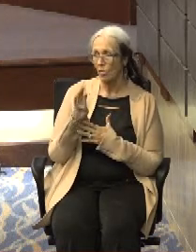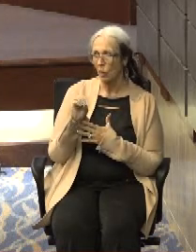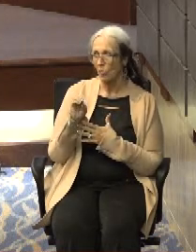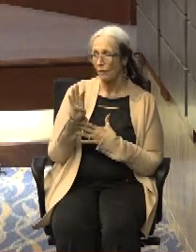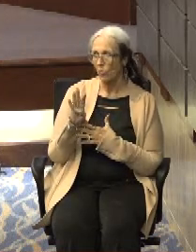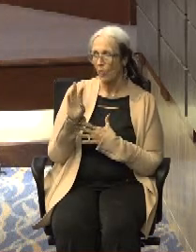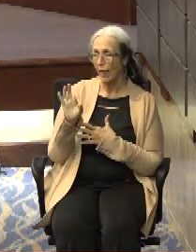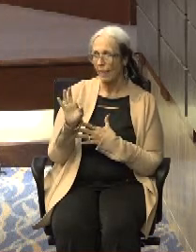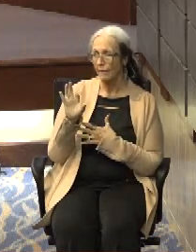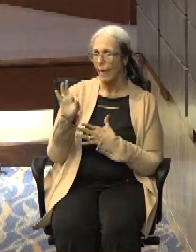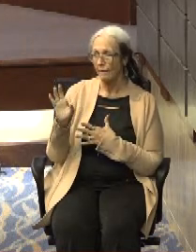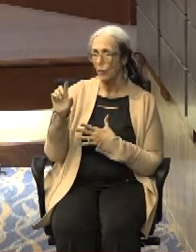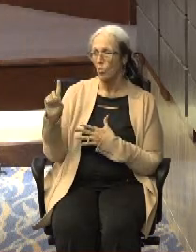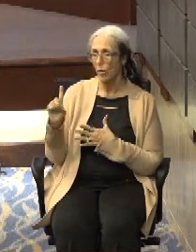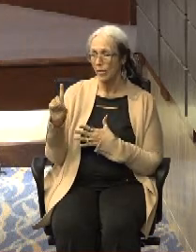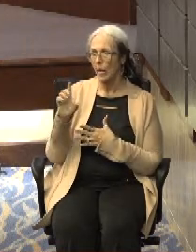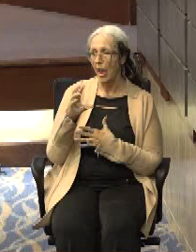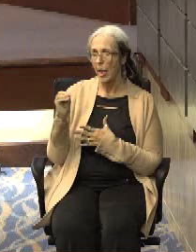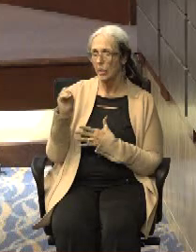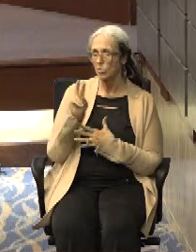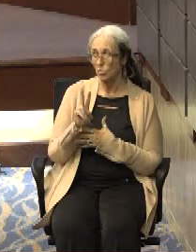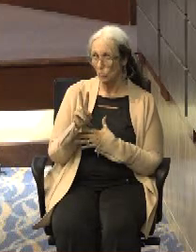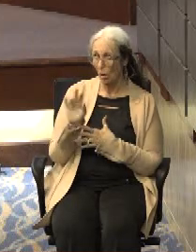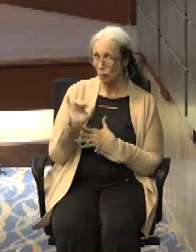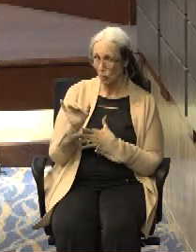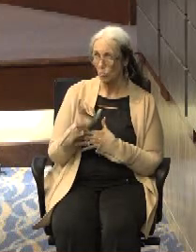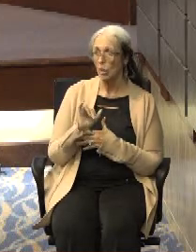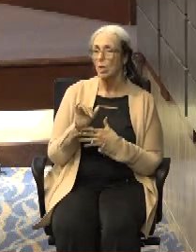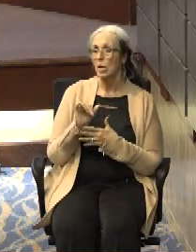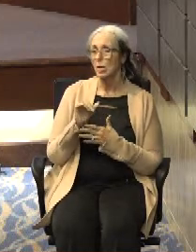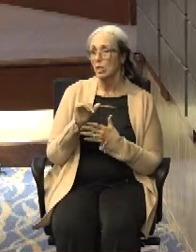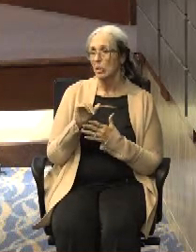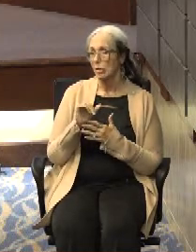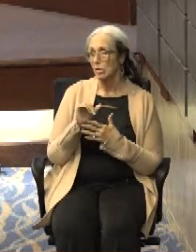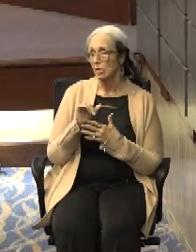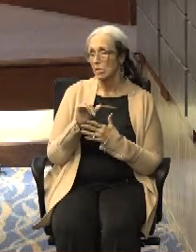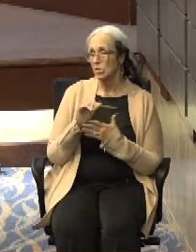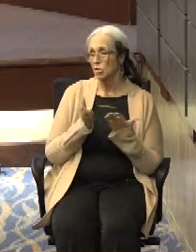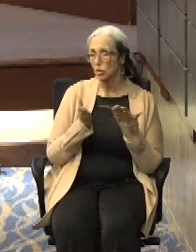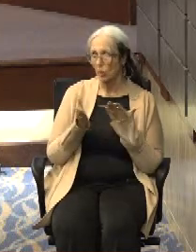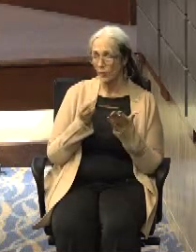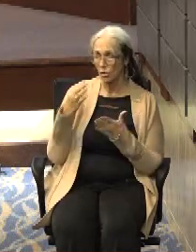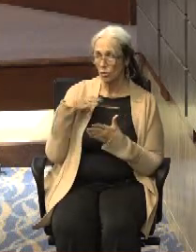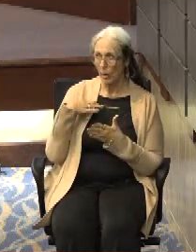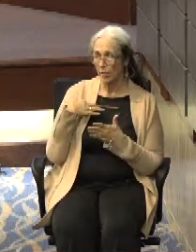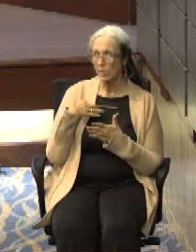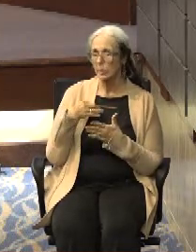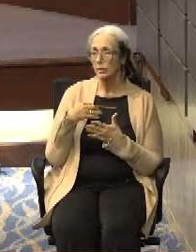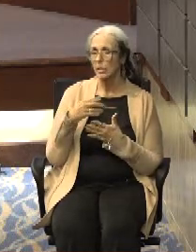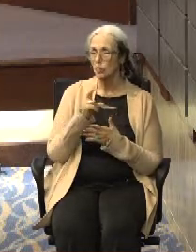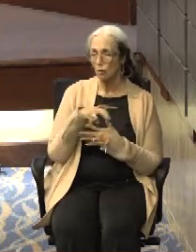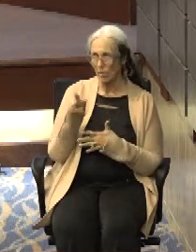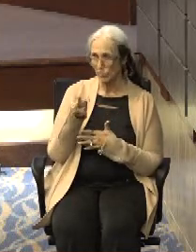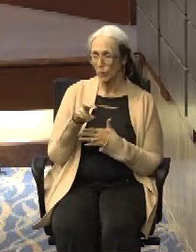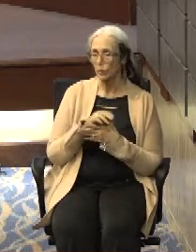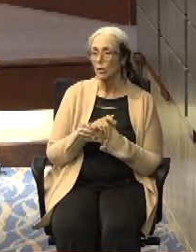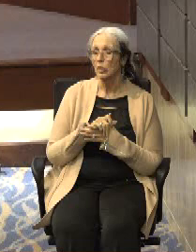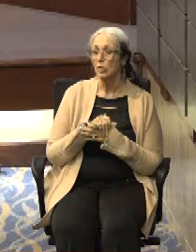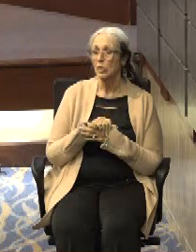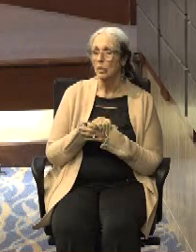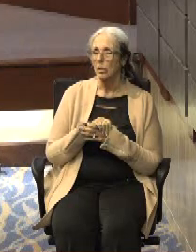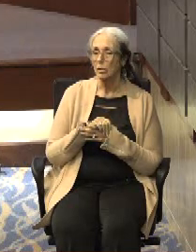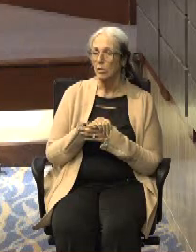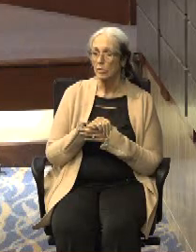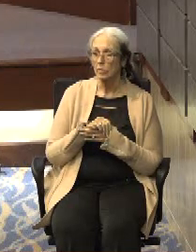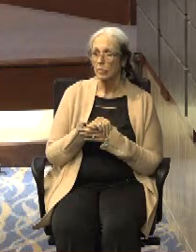853.404F and F1. And two, authorizing annually accruing updated service credits and transfer updated service credits. Repealing all ordinances or parts of